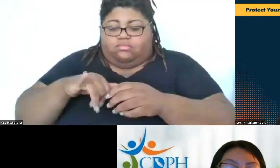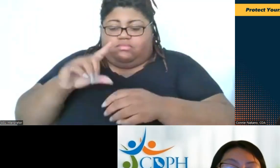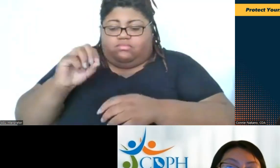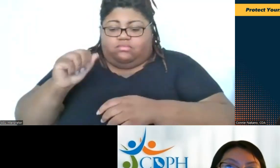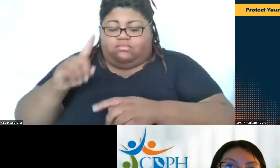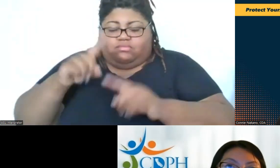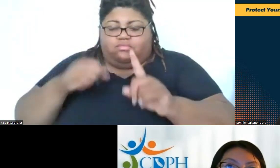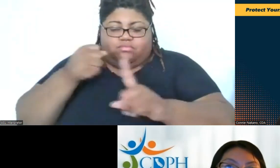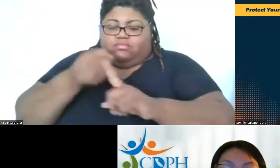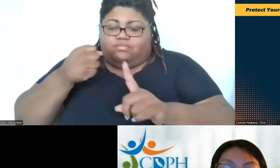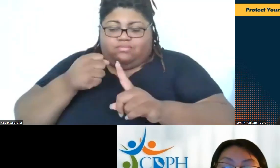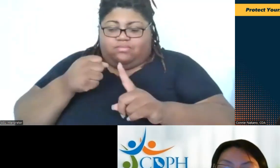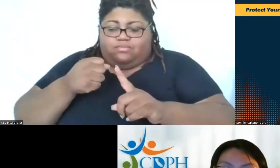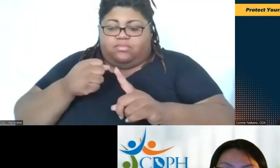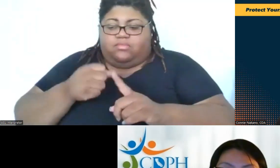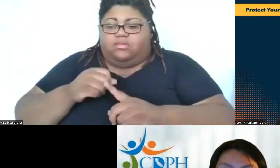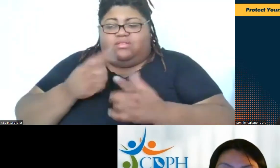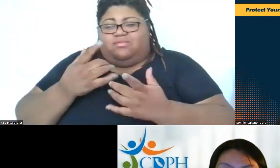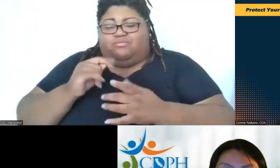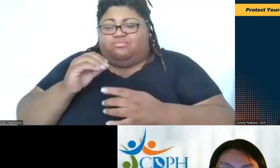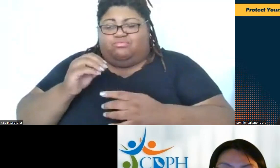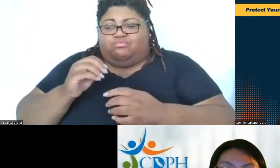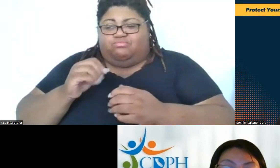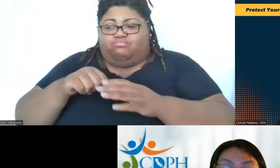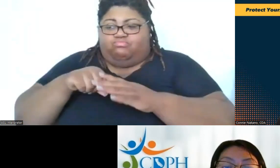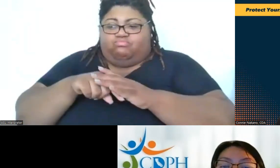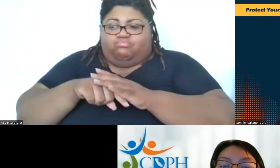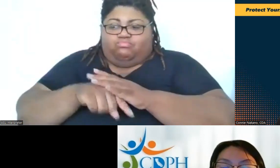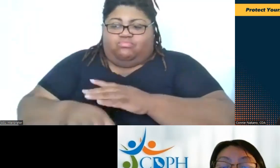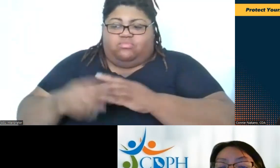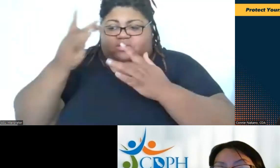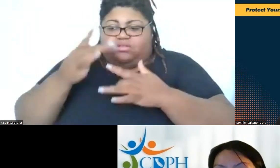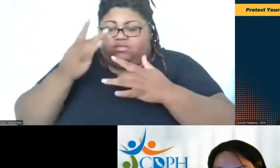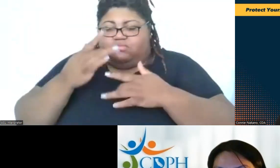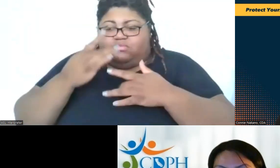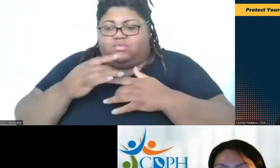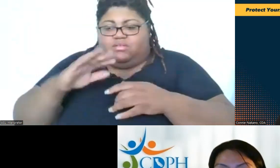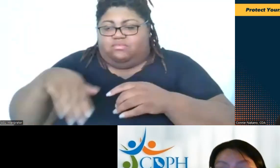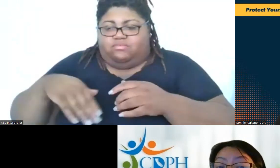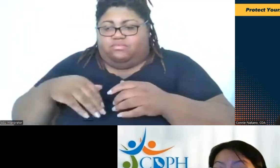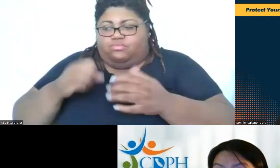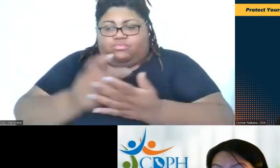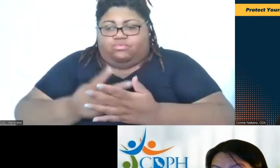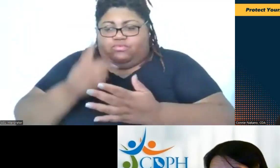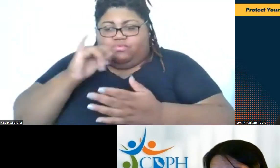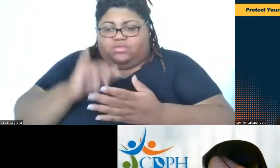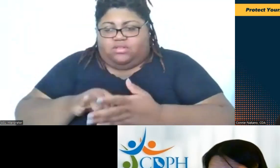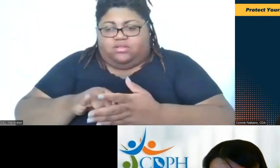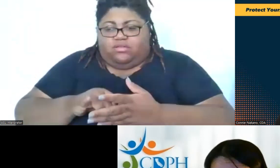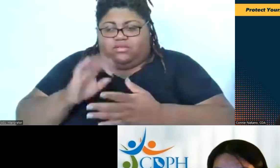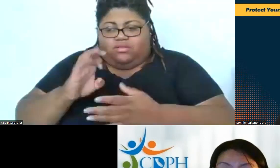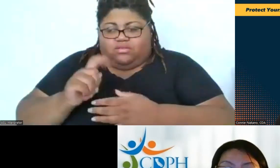or it's just too far into the infection that it hasn't been approved for that long. It may